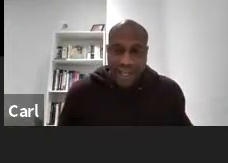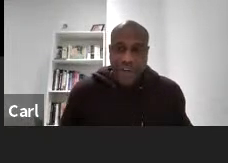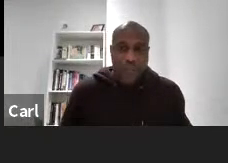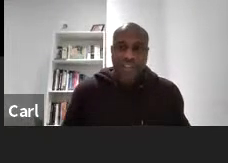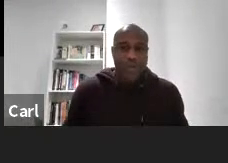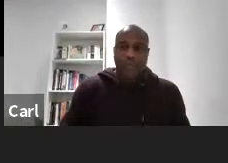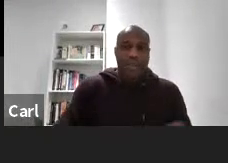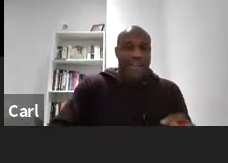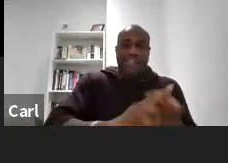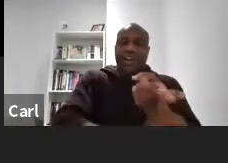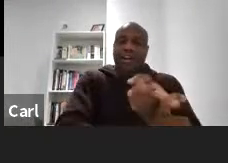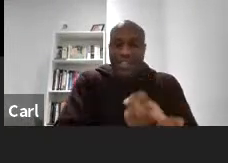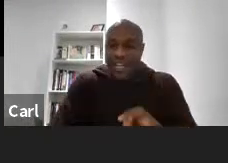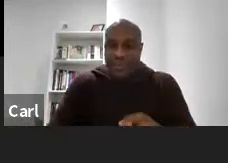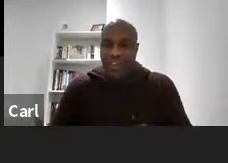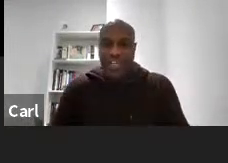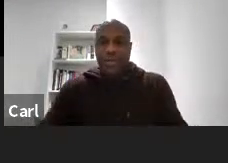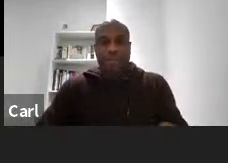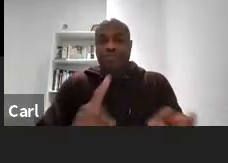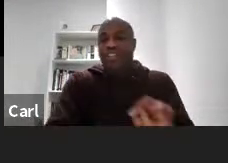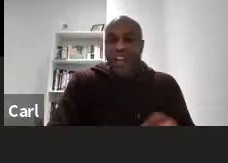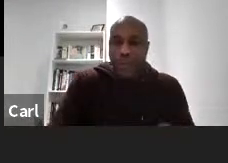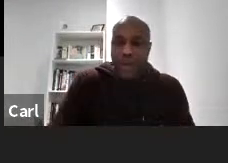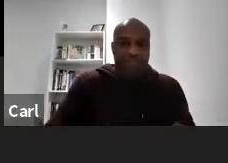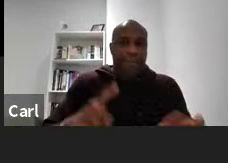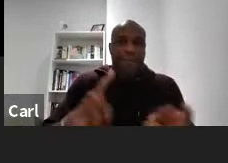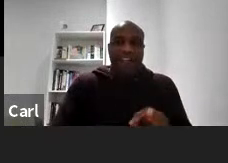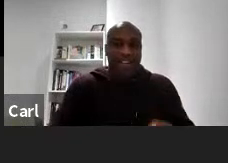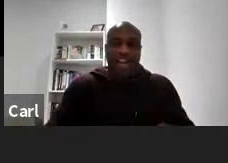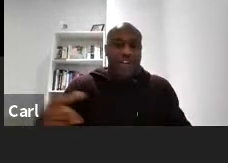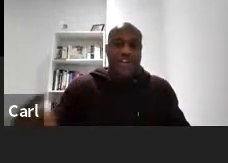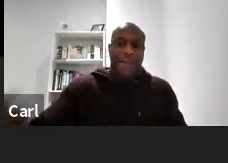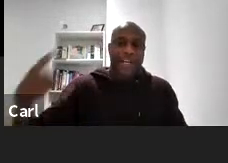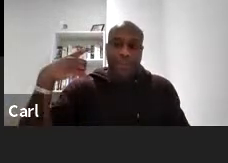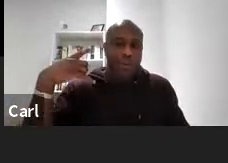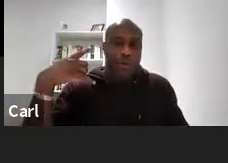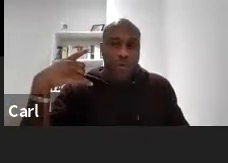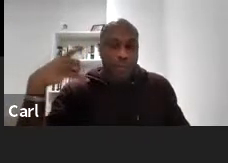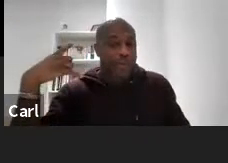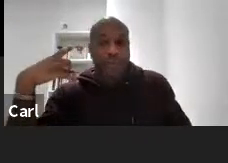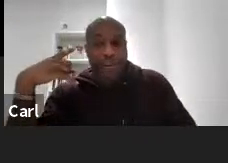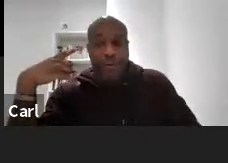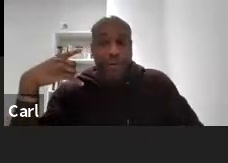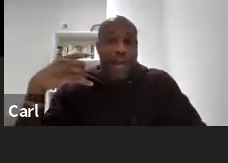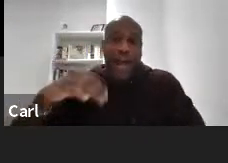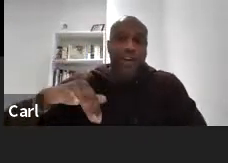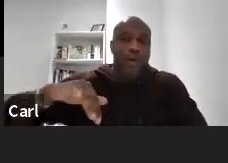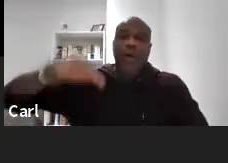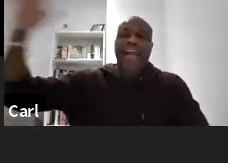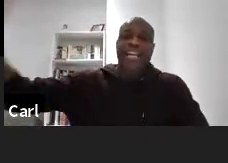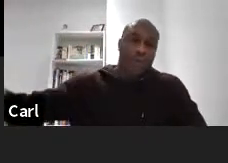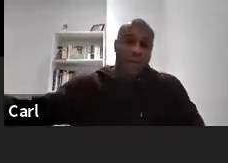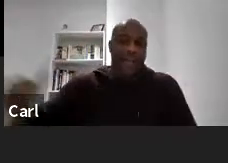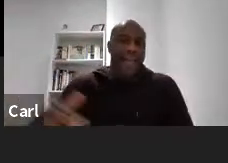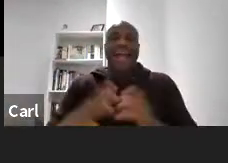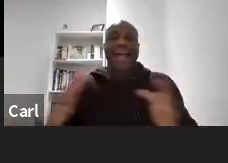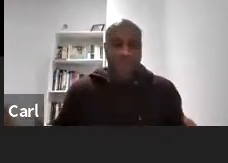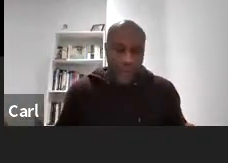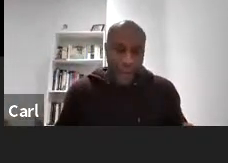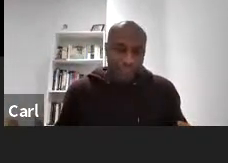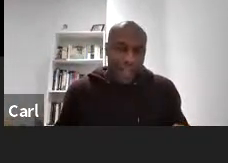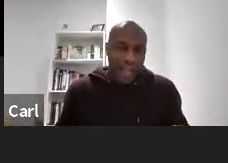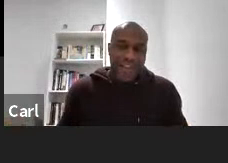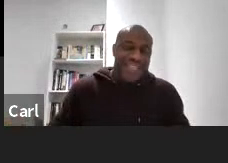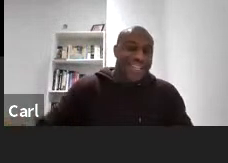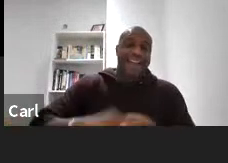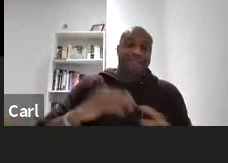planet. So whether you were in the Antarctic, whether you were in Brazil, whether you're in Paris, you could pick up a call, pick up a phone and call anyone